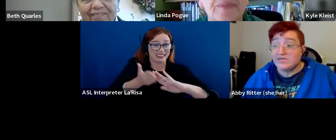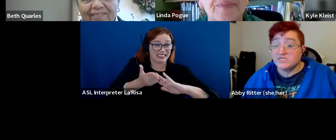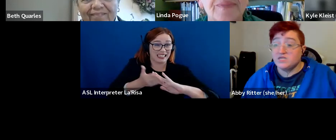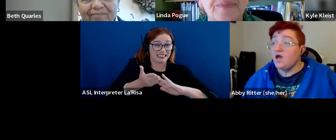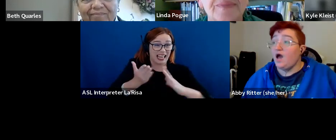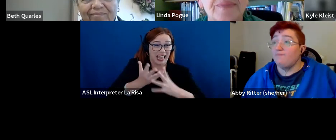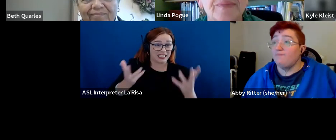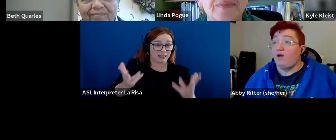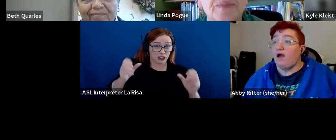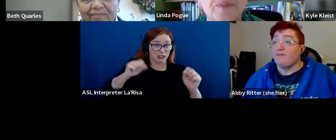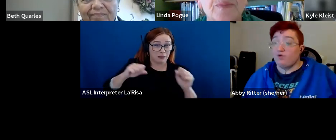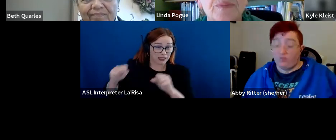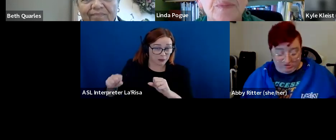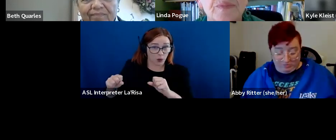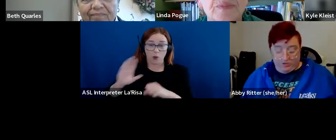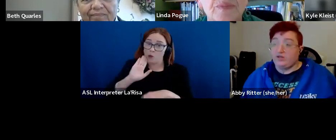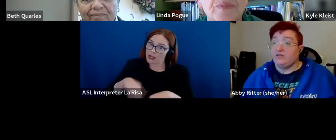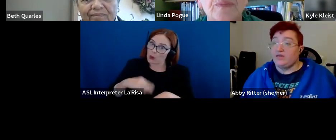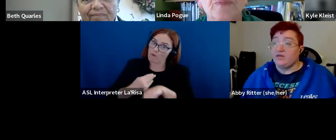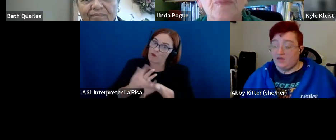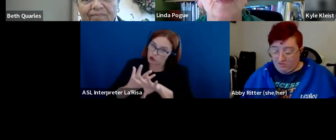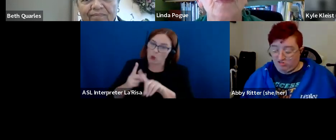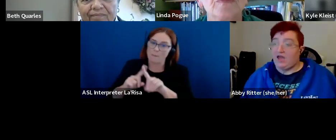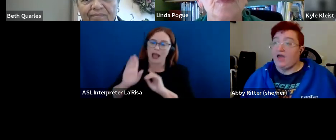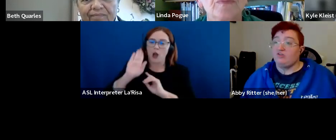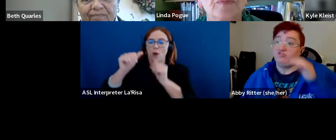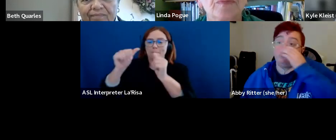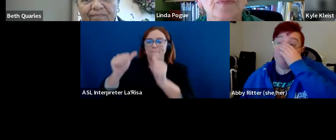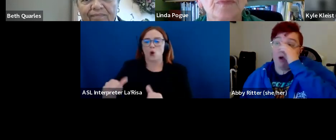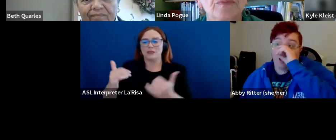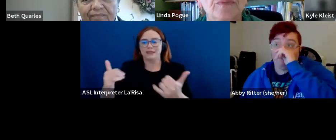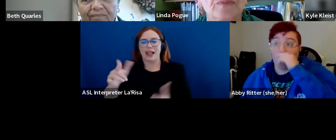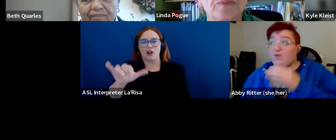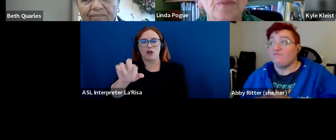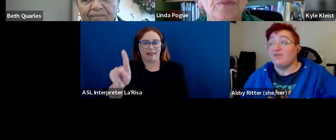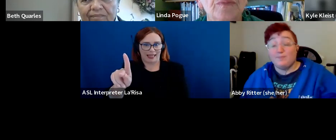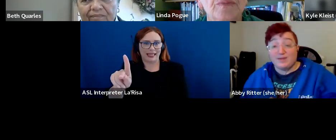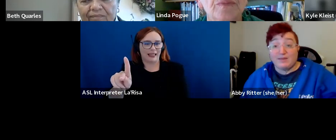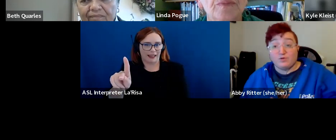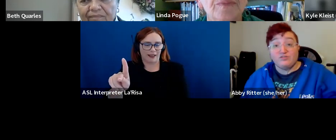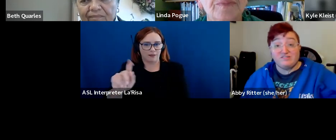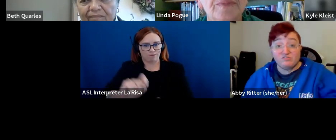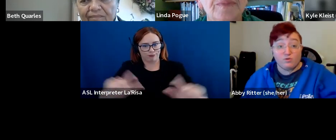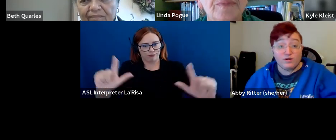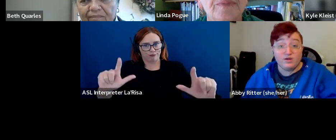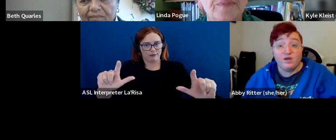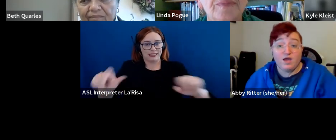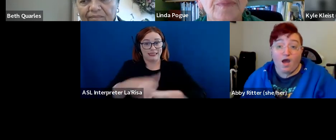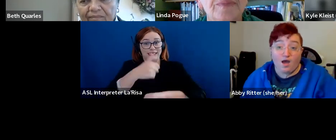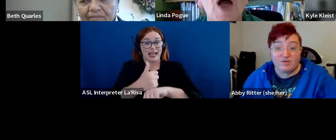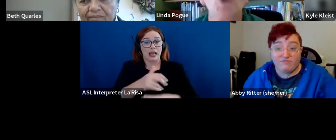virtual space. Yeah. So I'm going to put a link in the chat to, we have set up an April